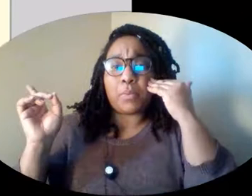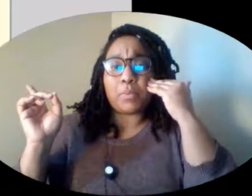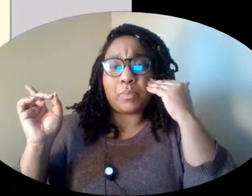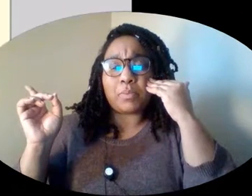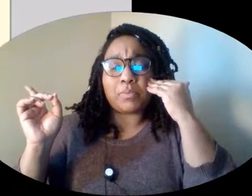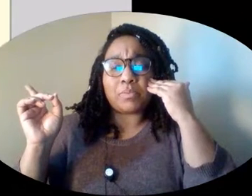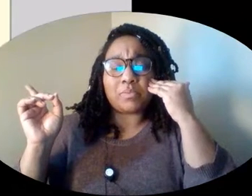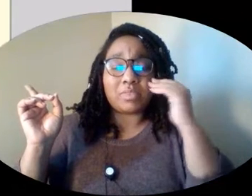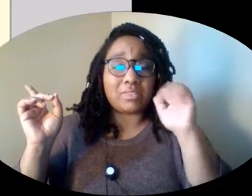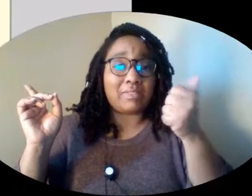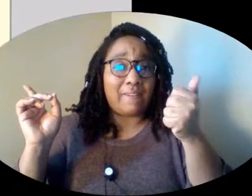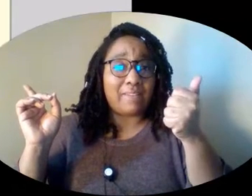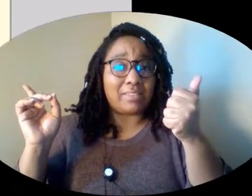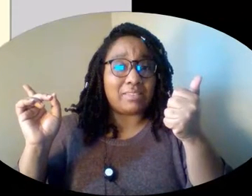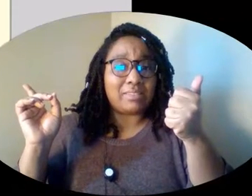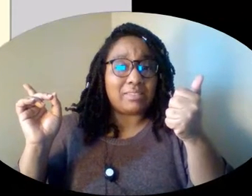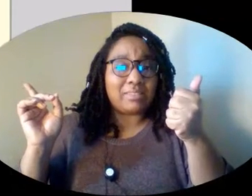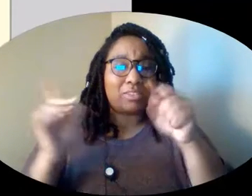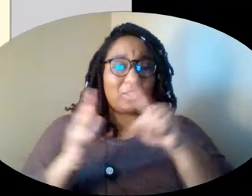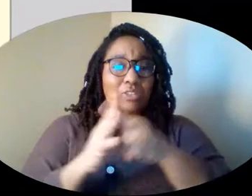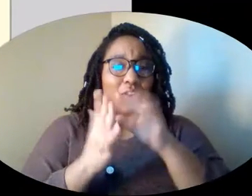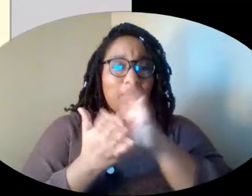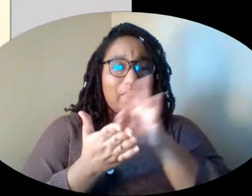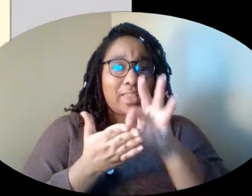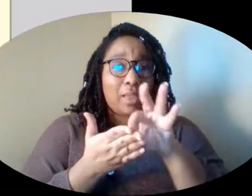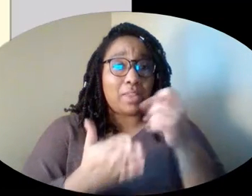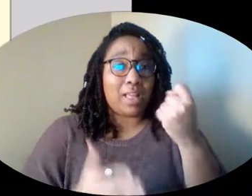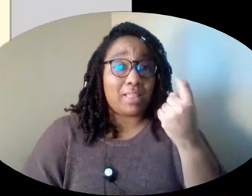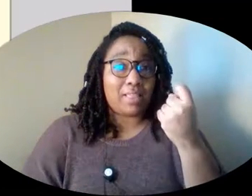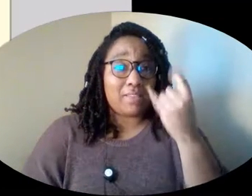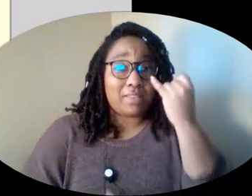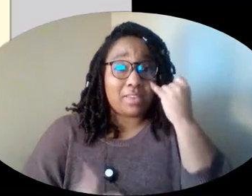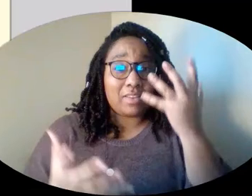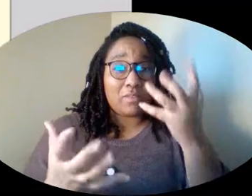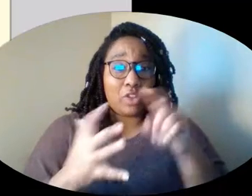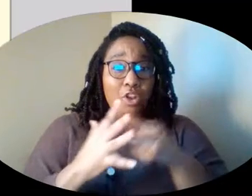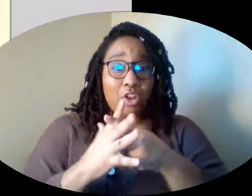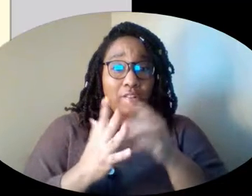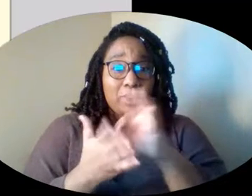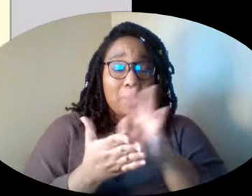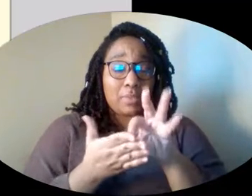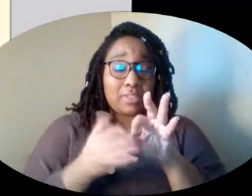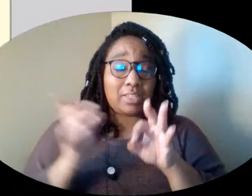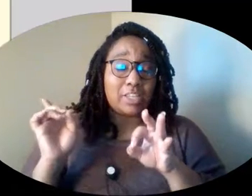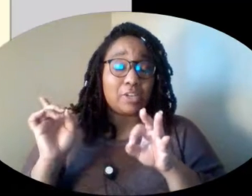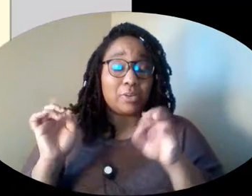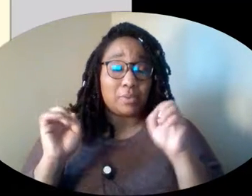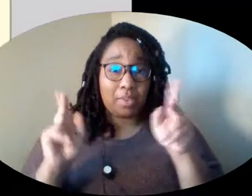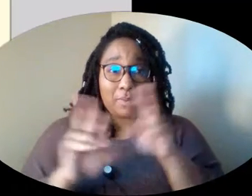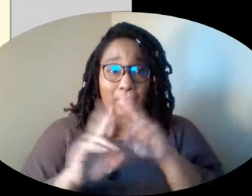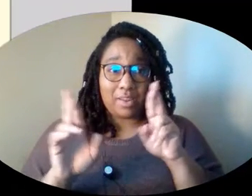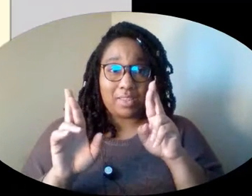here was 10, and then we could start counting at 11 if we start counting here. So let's try it. Ready?